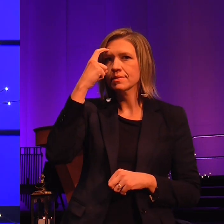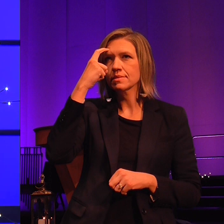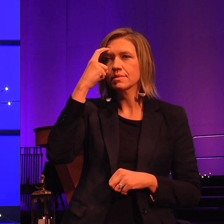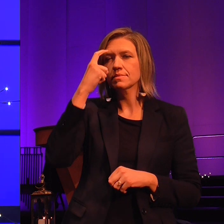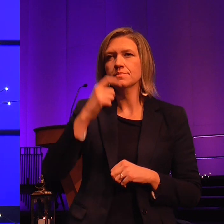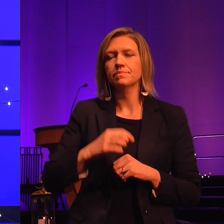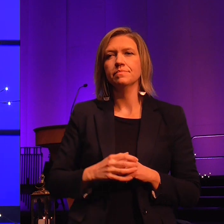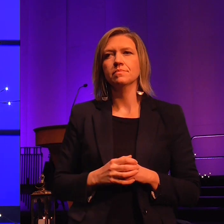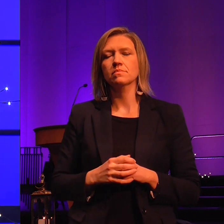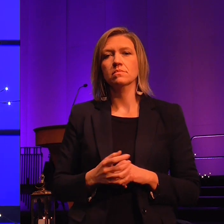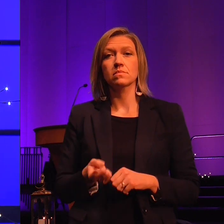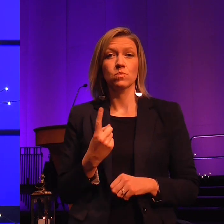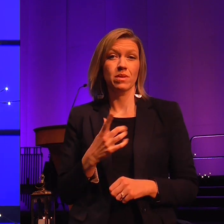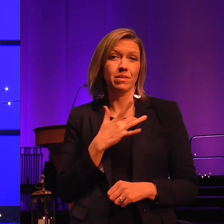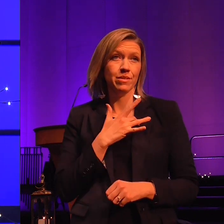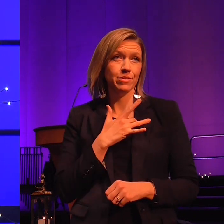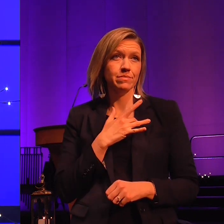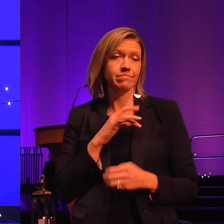the one heart,